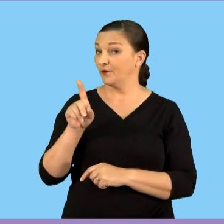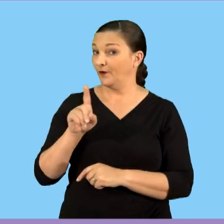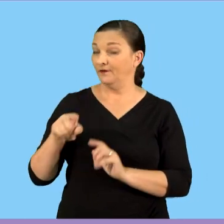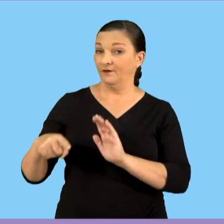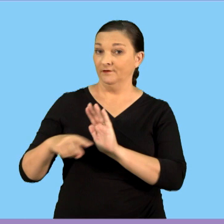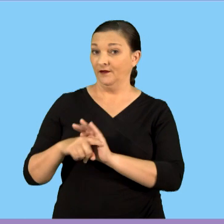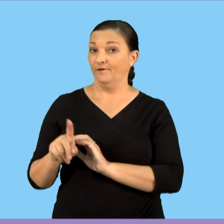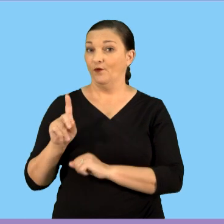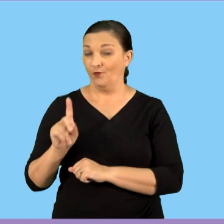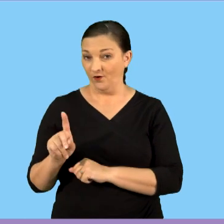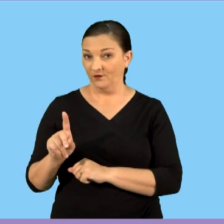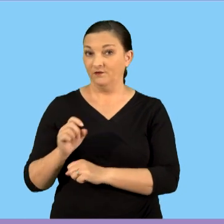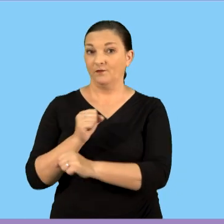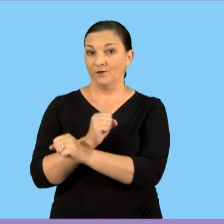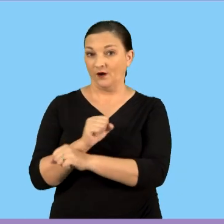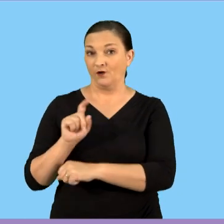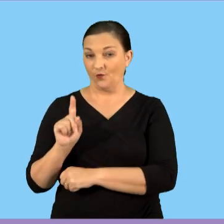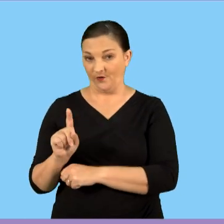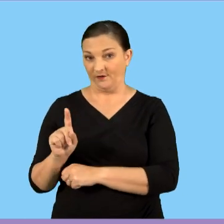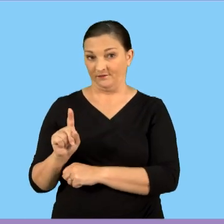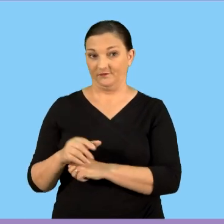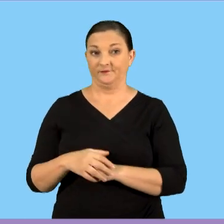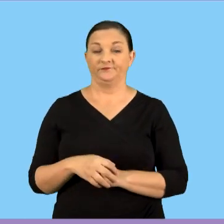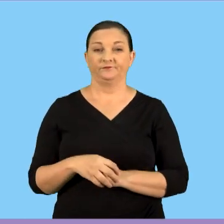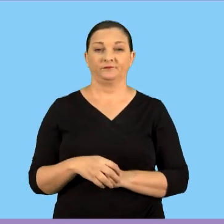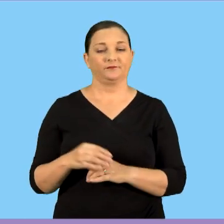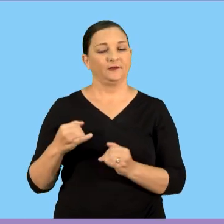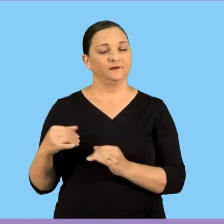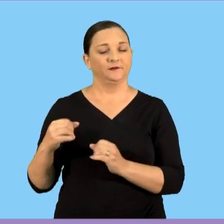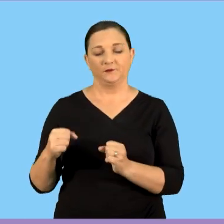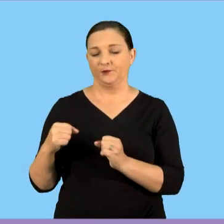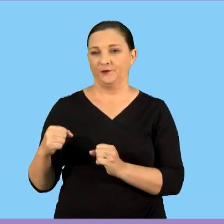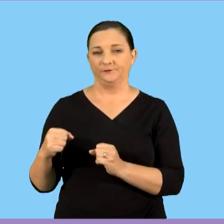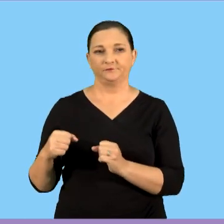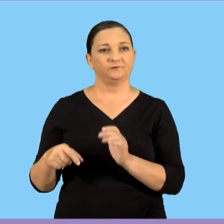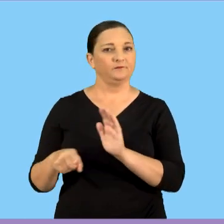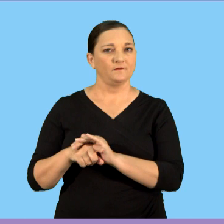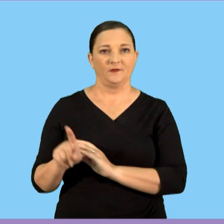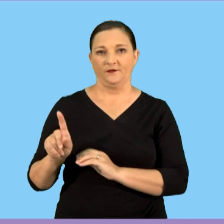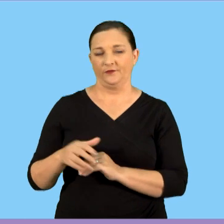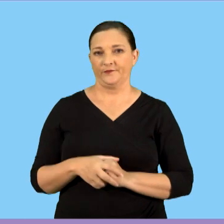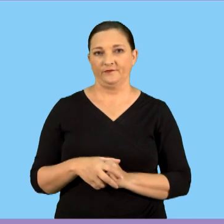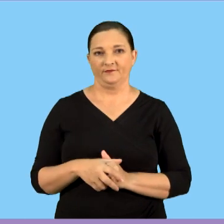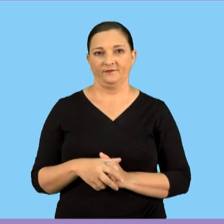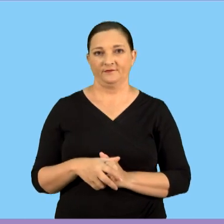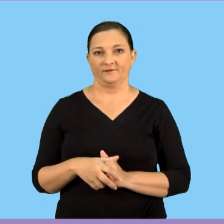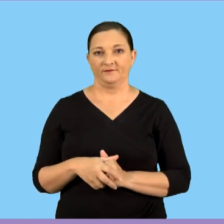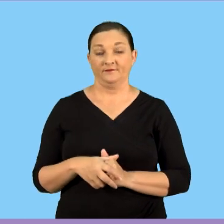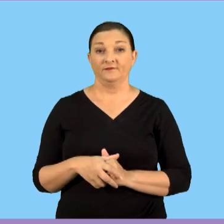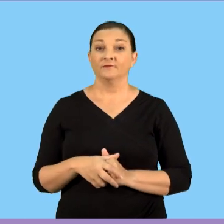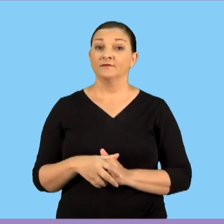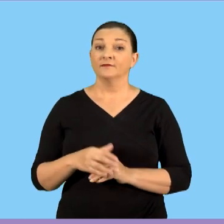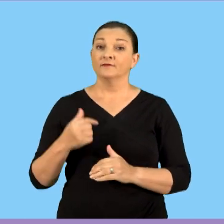means that it's going to be a negative 1 multiplied by 1 multiplied by 1, which is still a negative